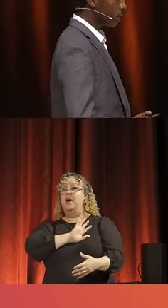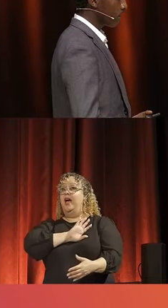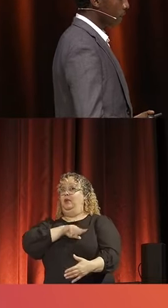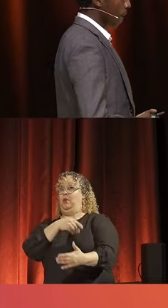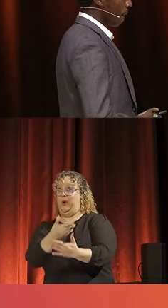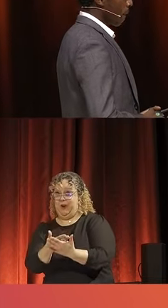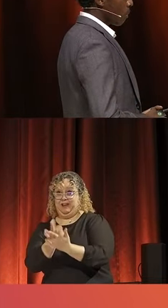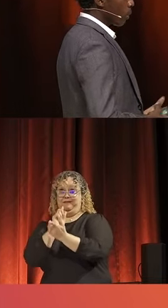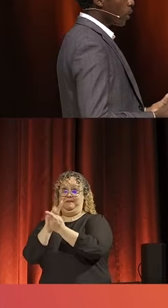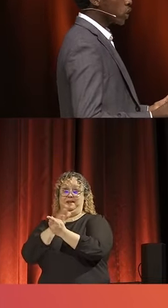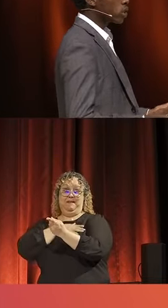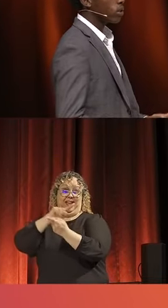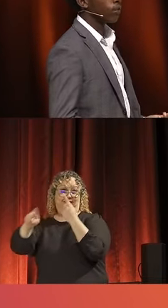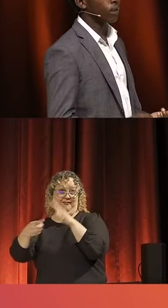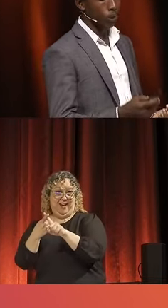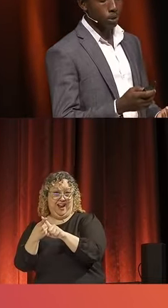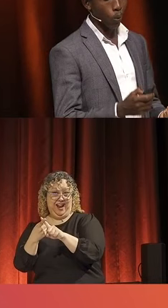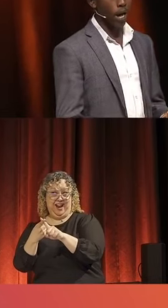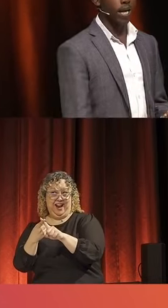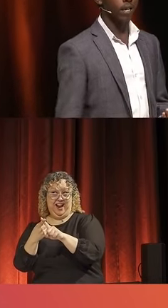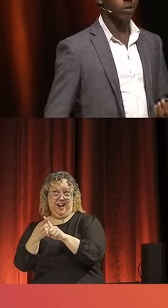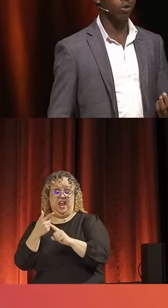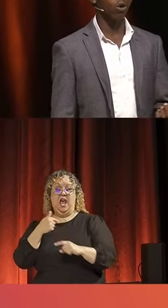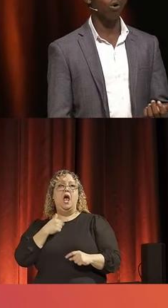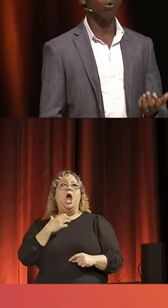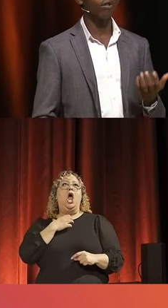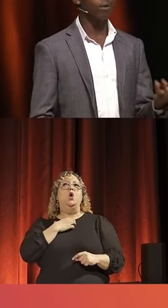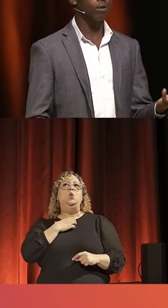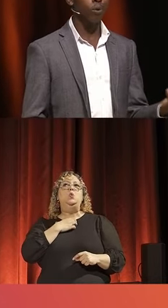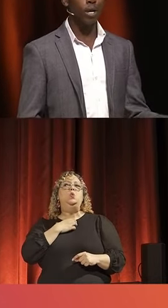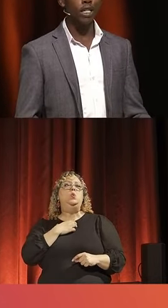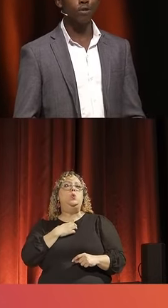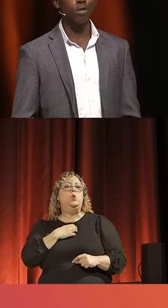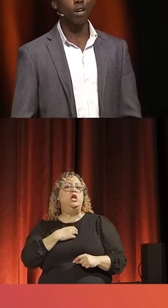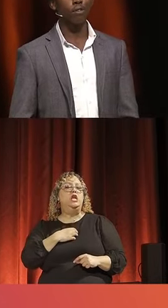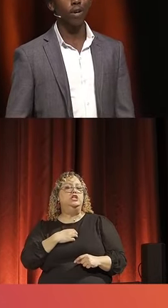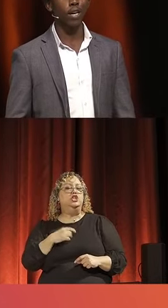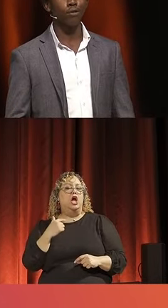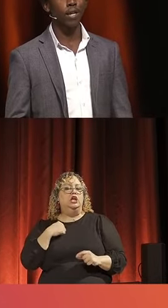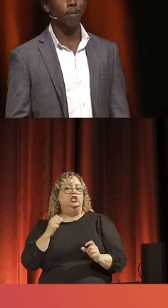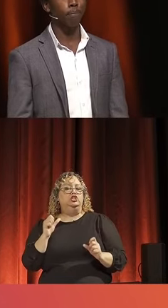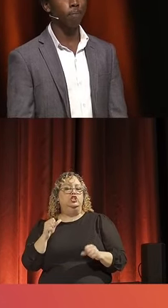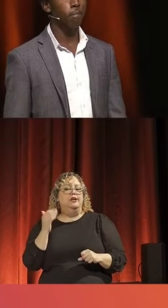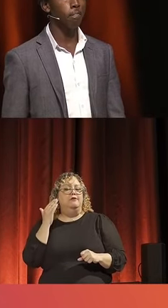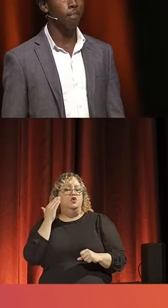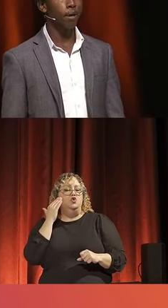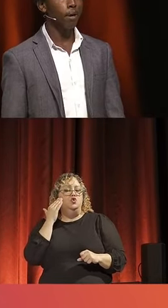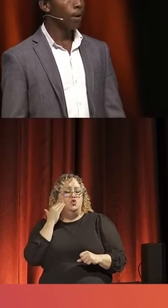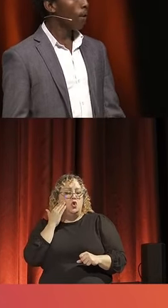friend, we wished if there was a way to know if the quality of the driver ahead of time.